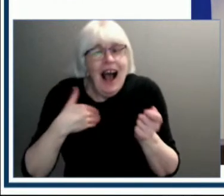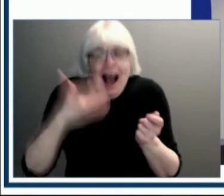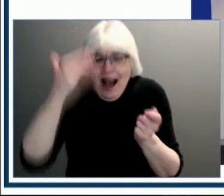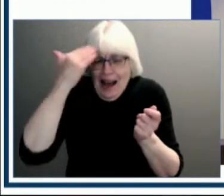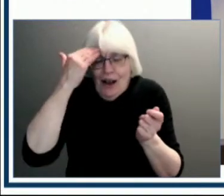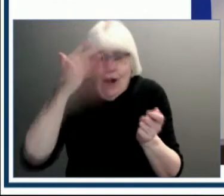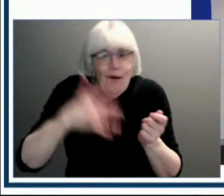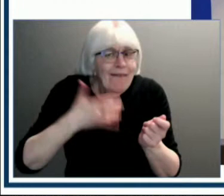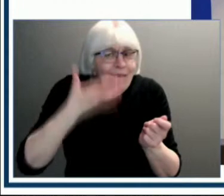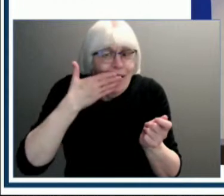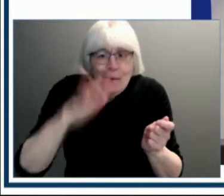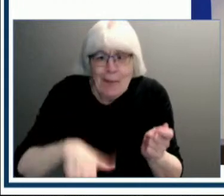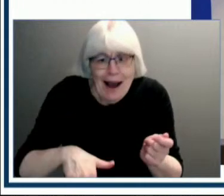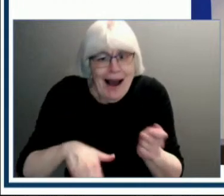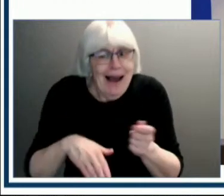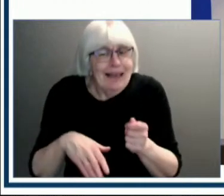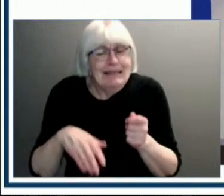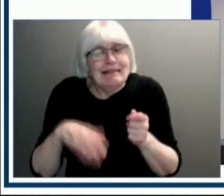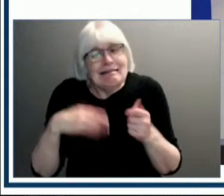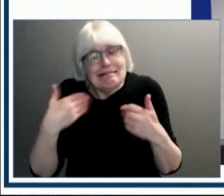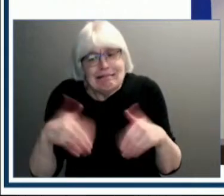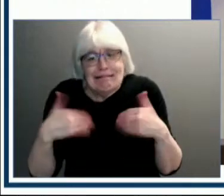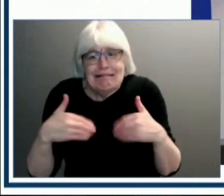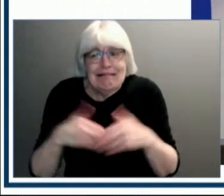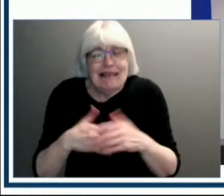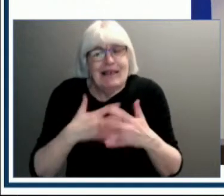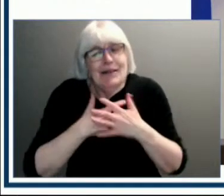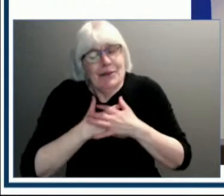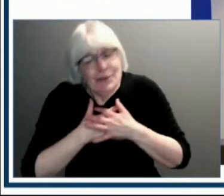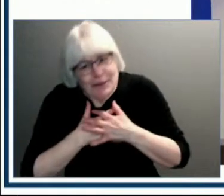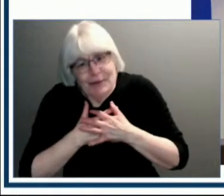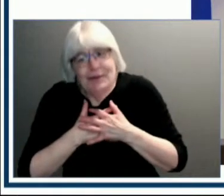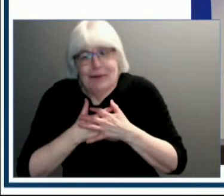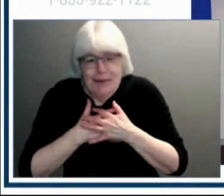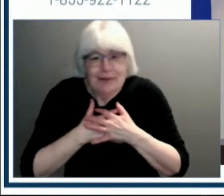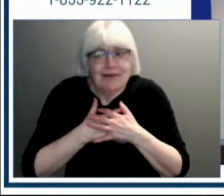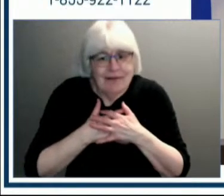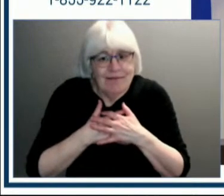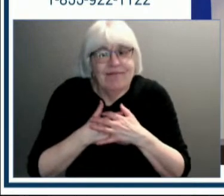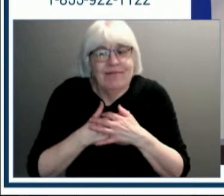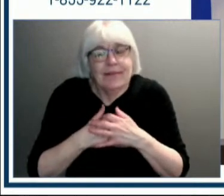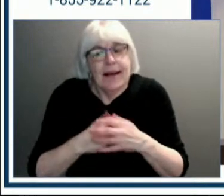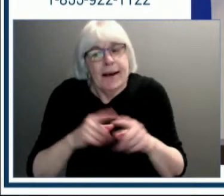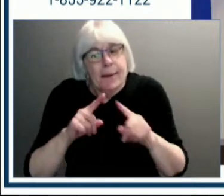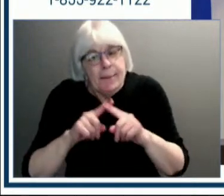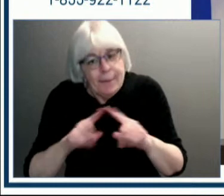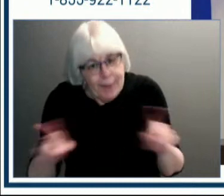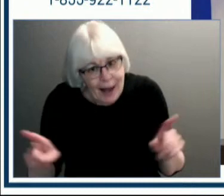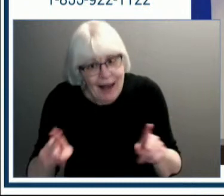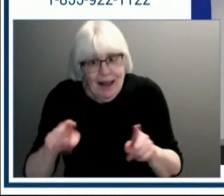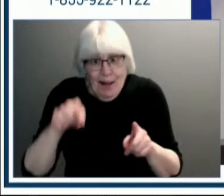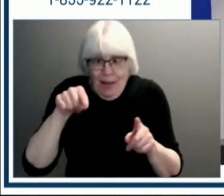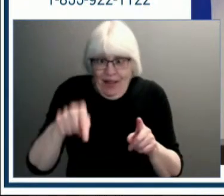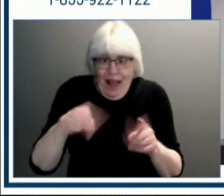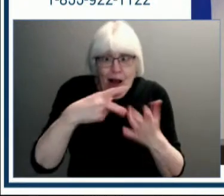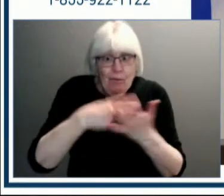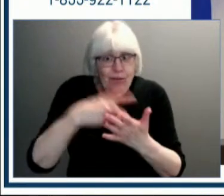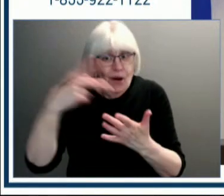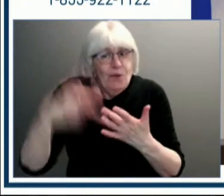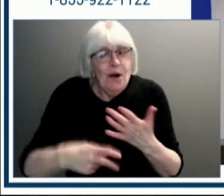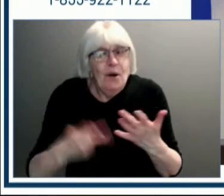and I feel those very personally. But we will implement these programs. We'll constantly look at what we can